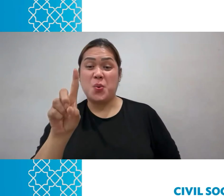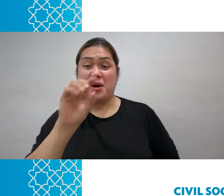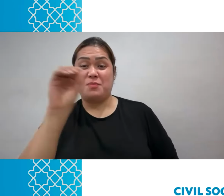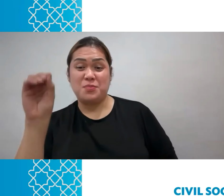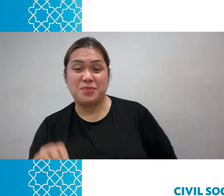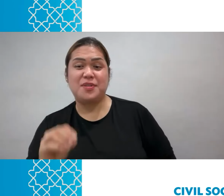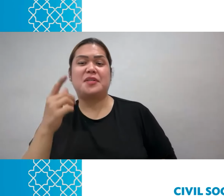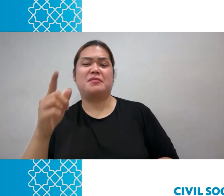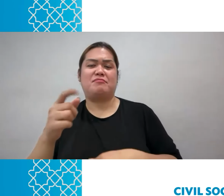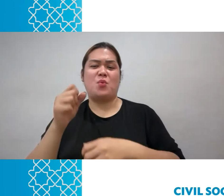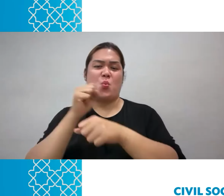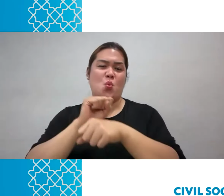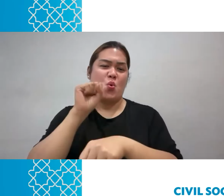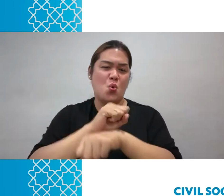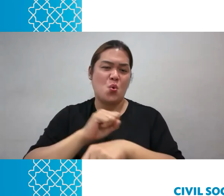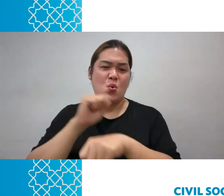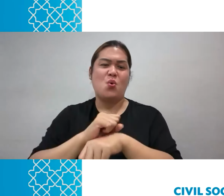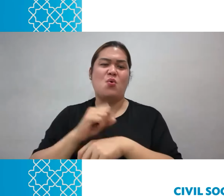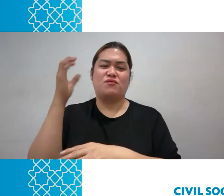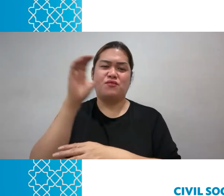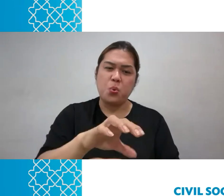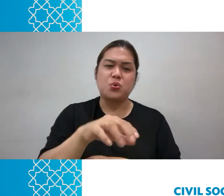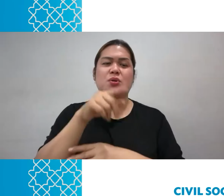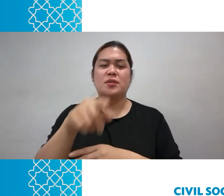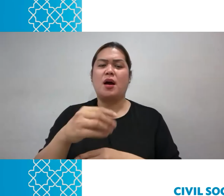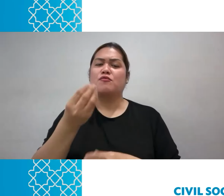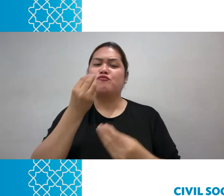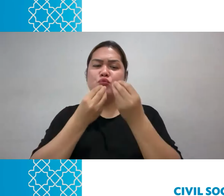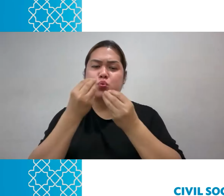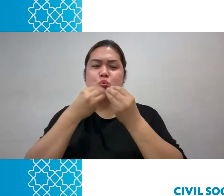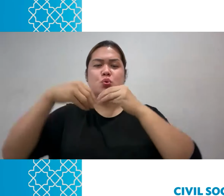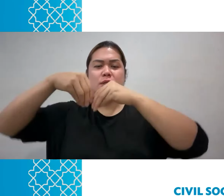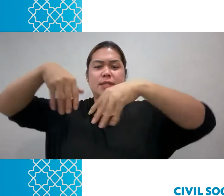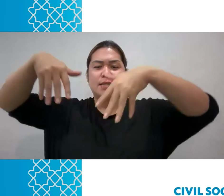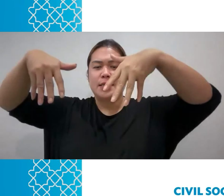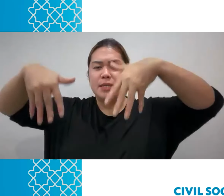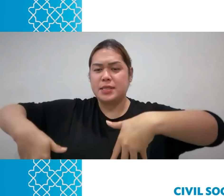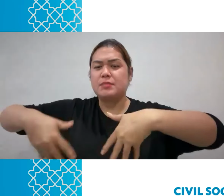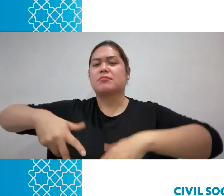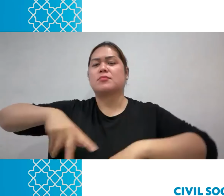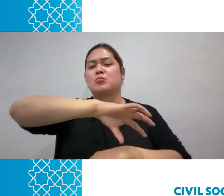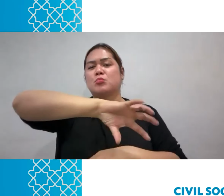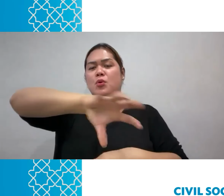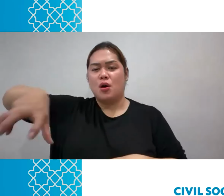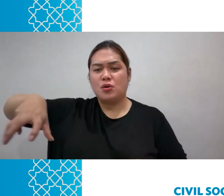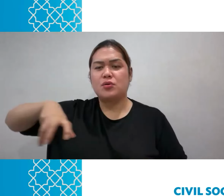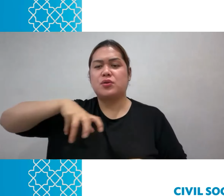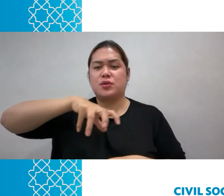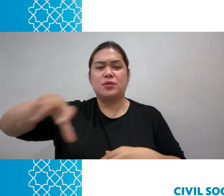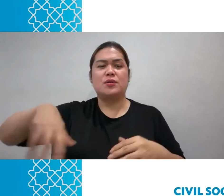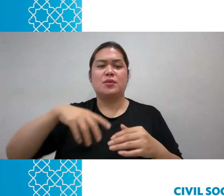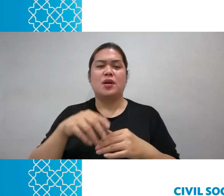systems globally. In developing countries, they produce more than 60% of the food.